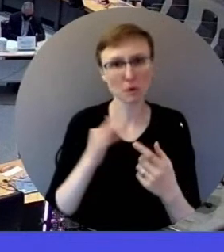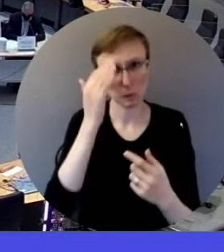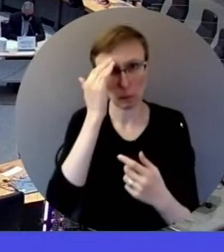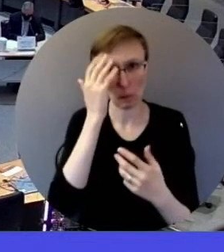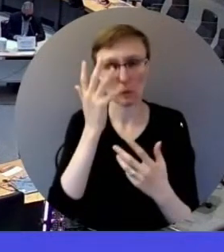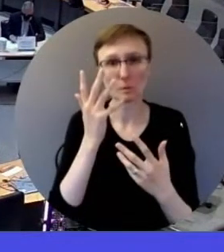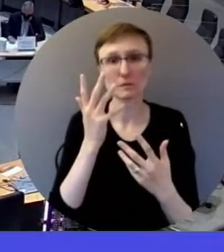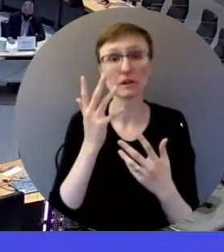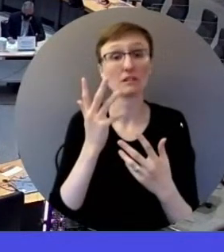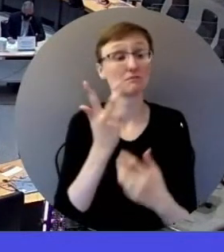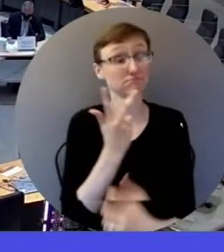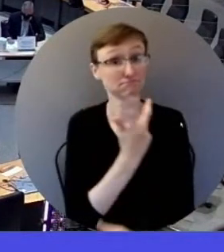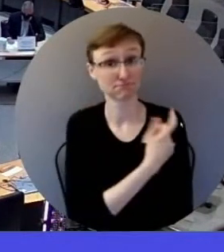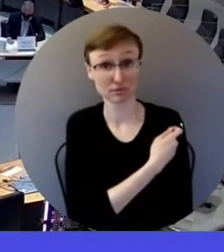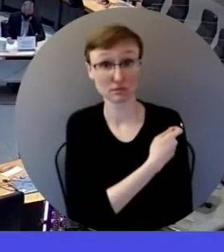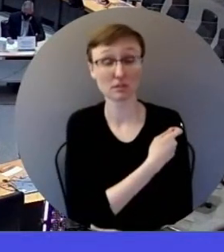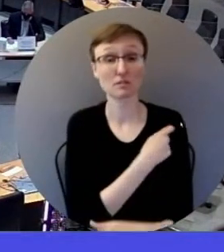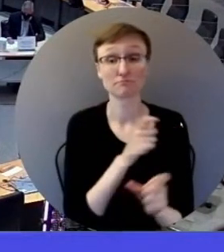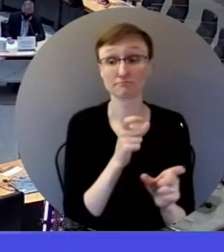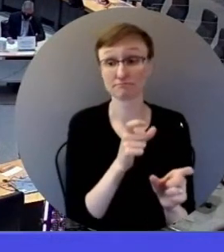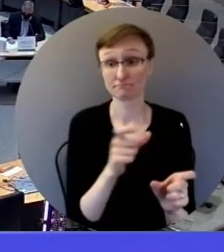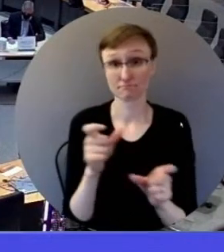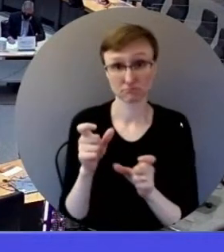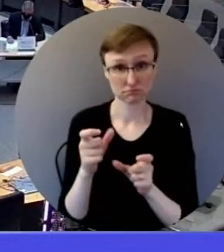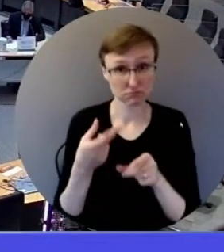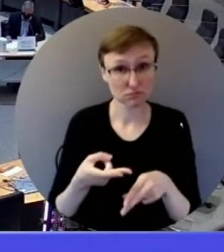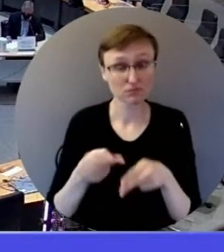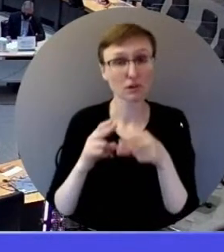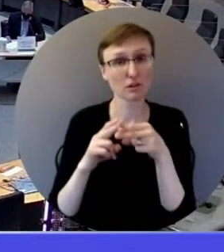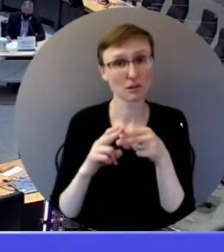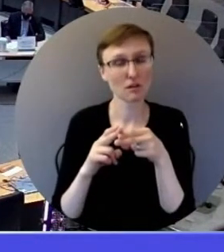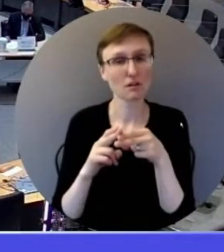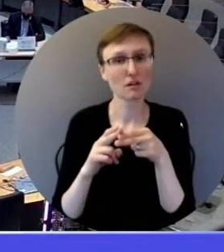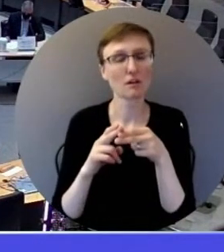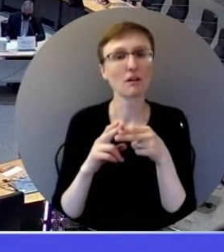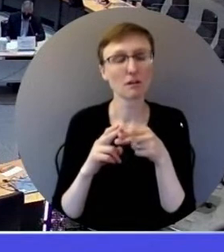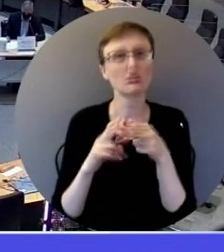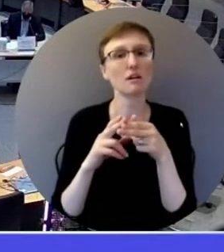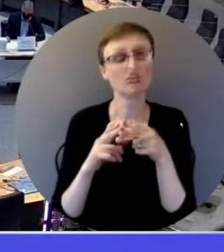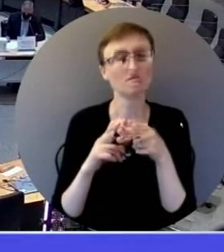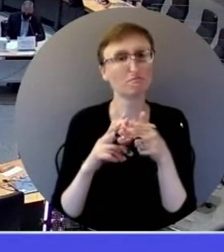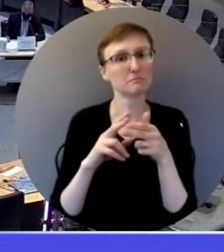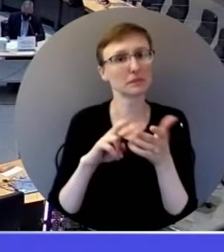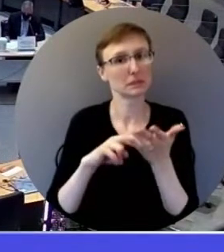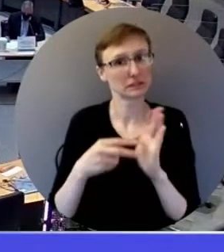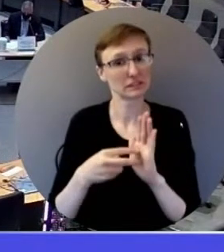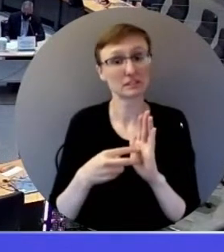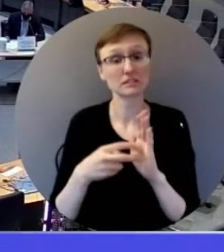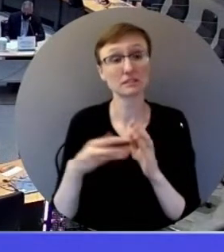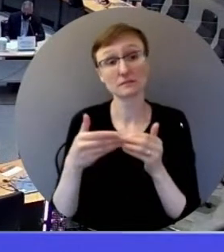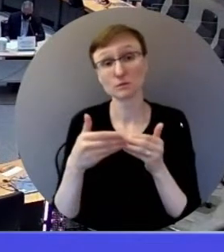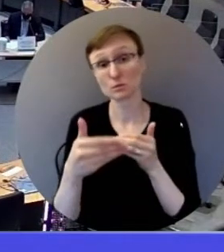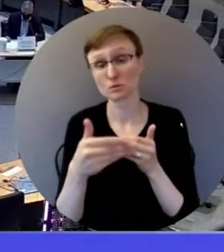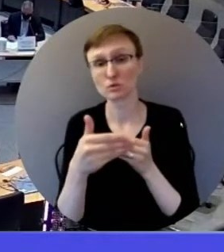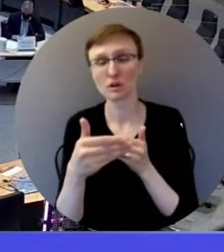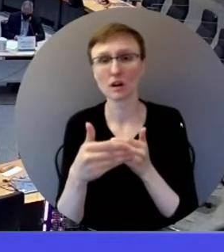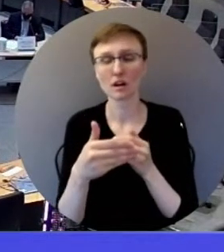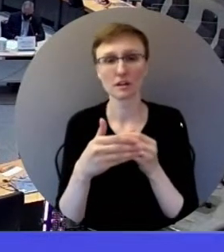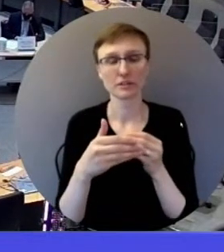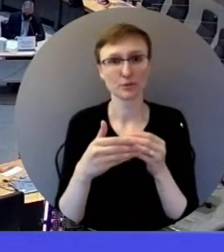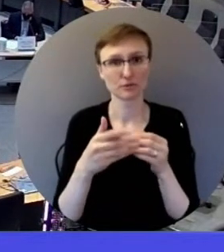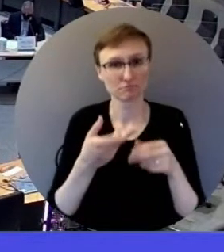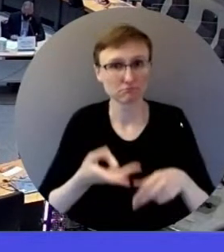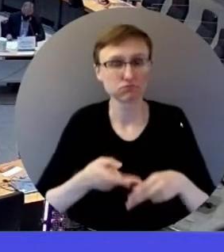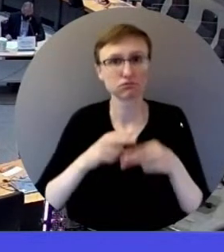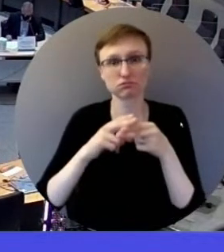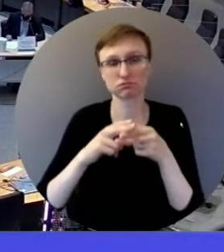in our population is sufficient to keep resurgences from an exponential growth